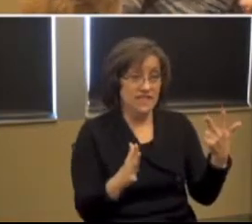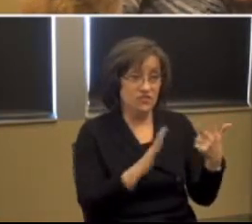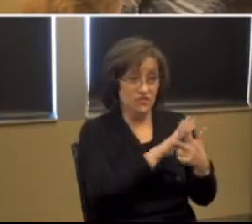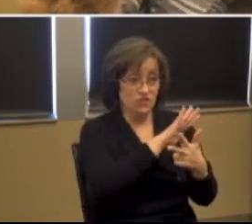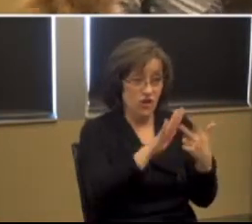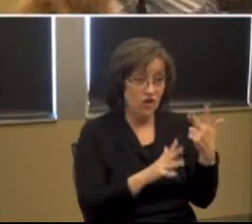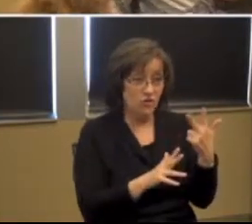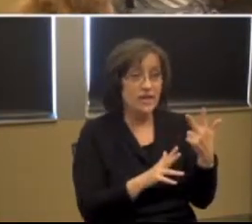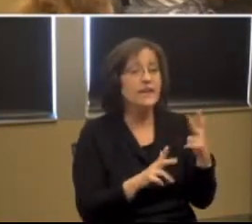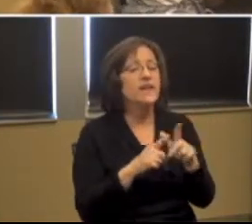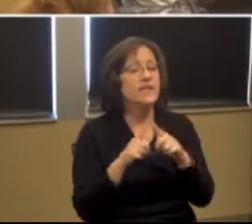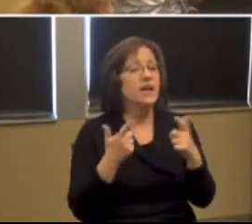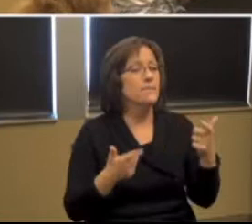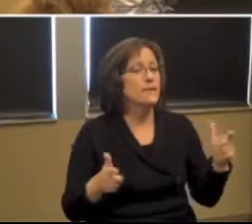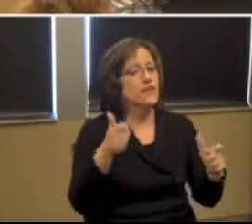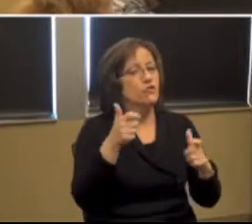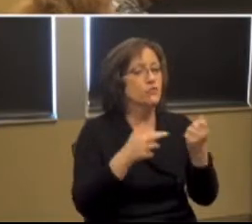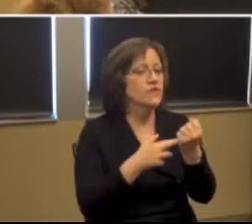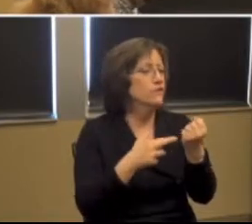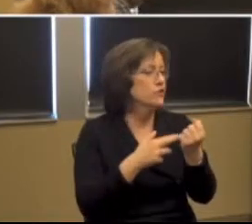tasks.